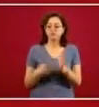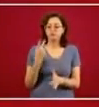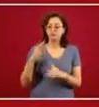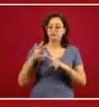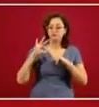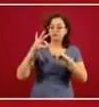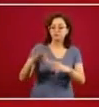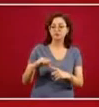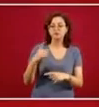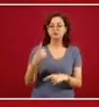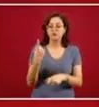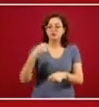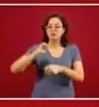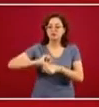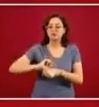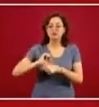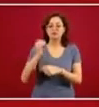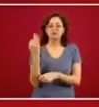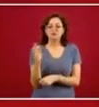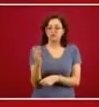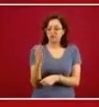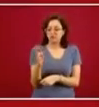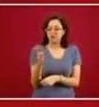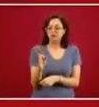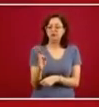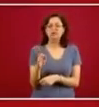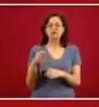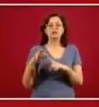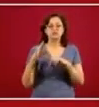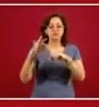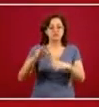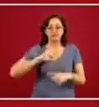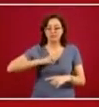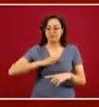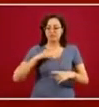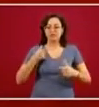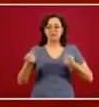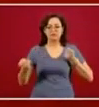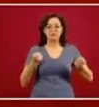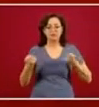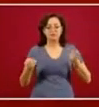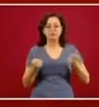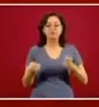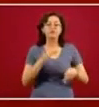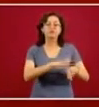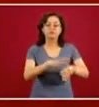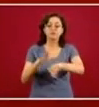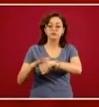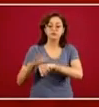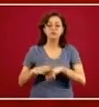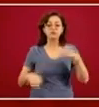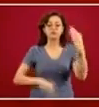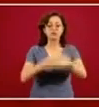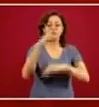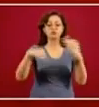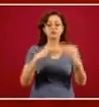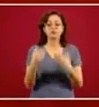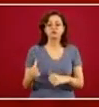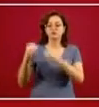to implement to the letter all the different protocols relative to the control of this virus.